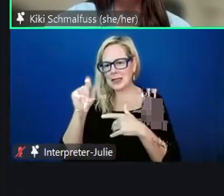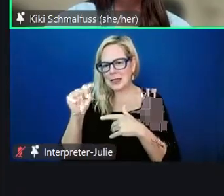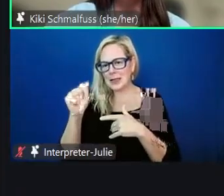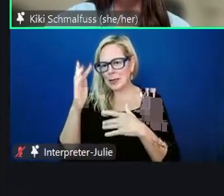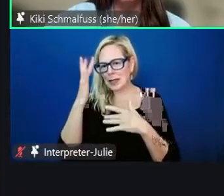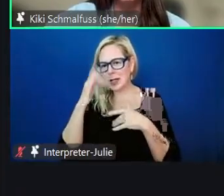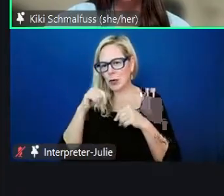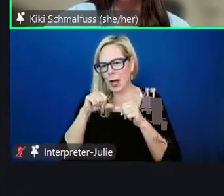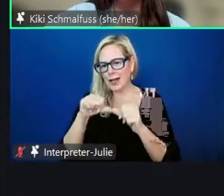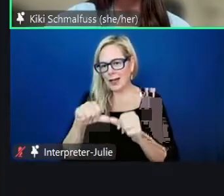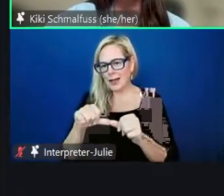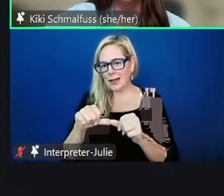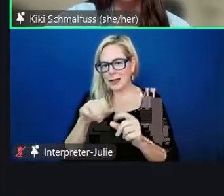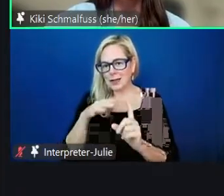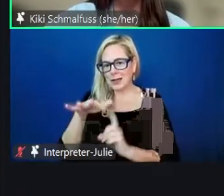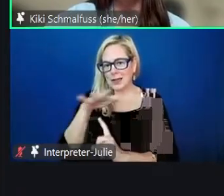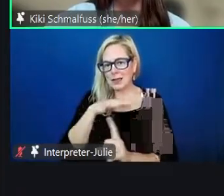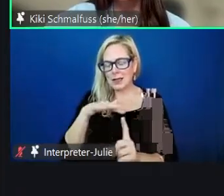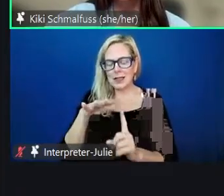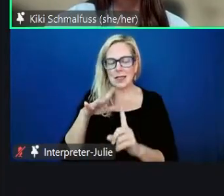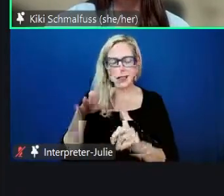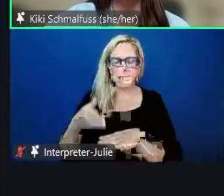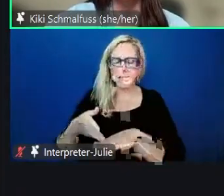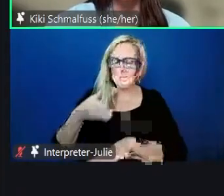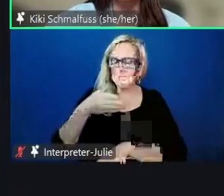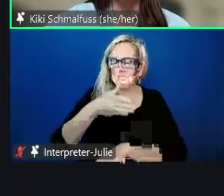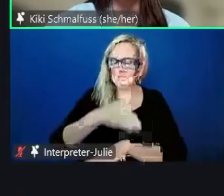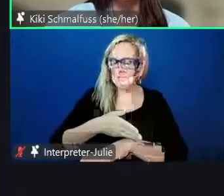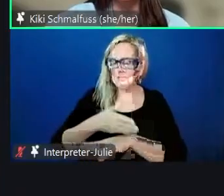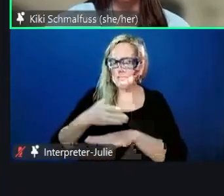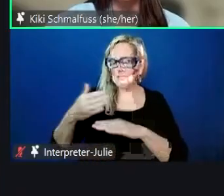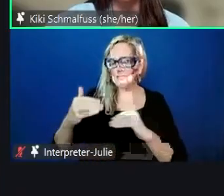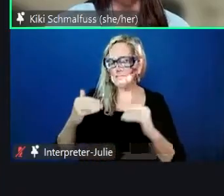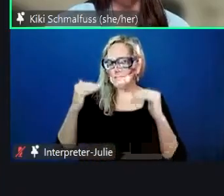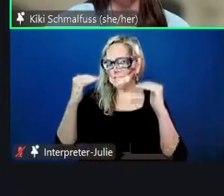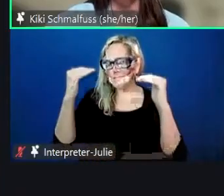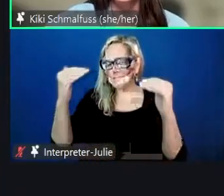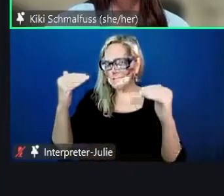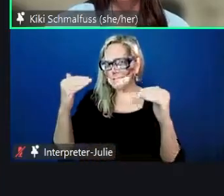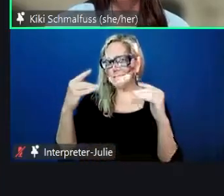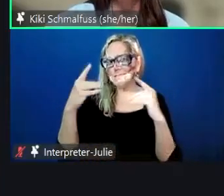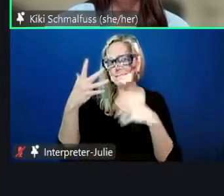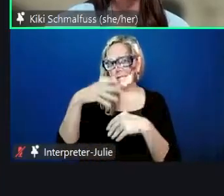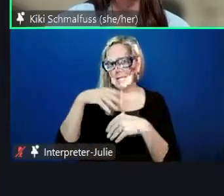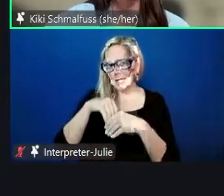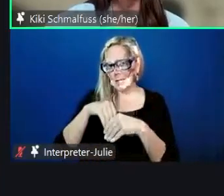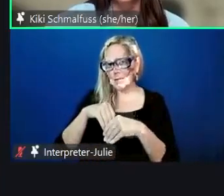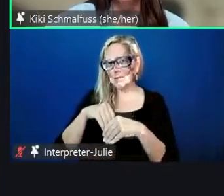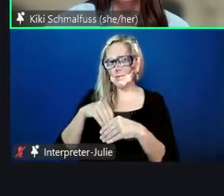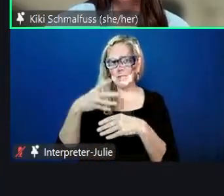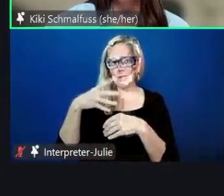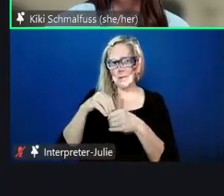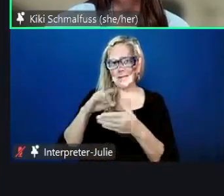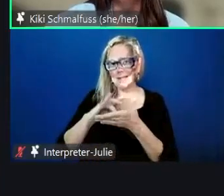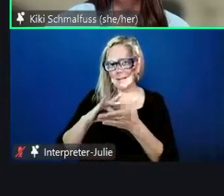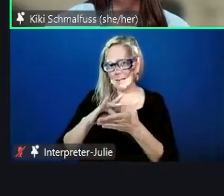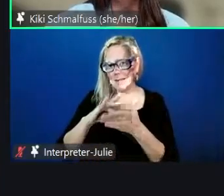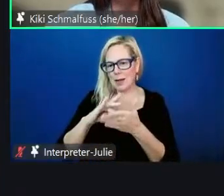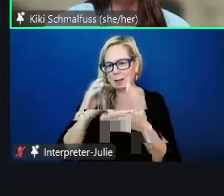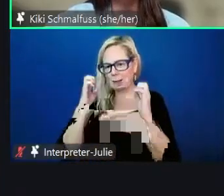to increase disability representation, awareness, and inclusion in the health professions field and at their academic institution or